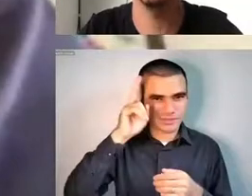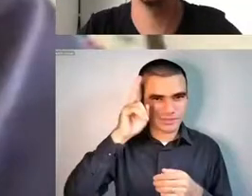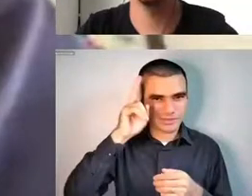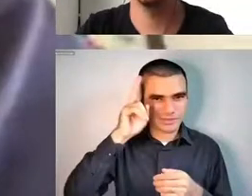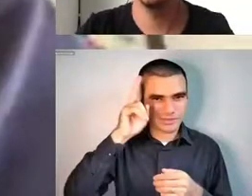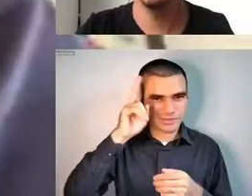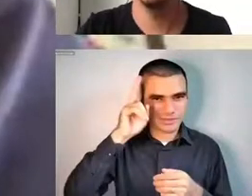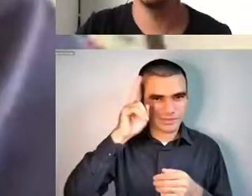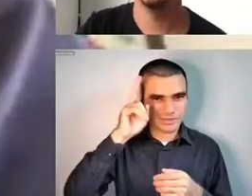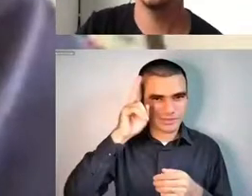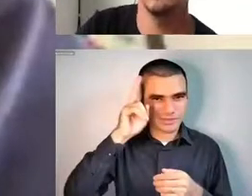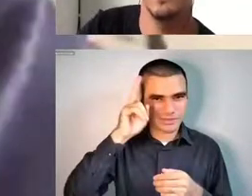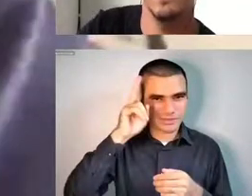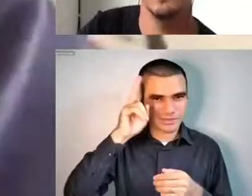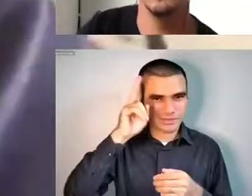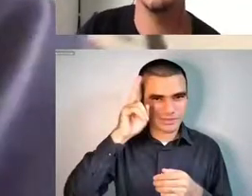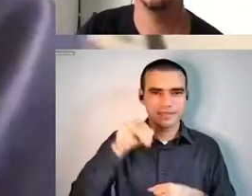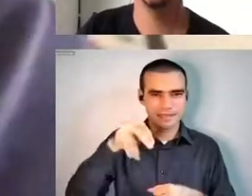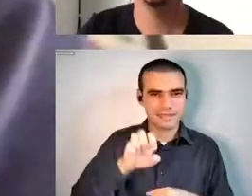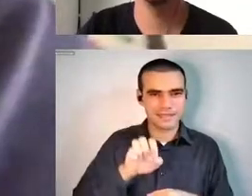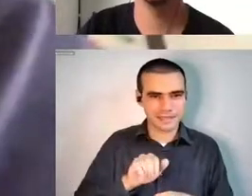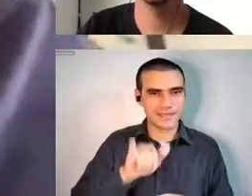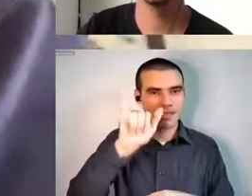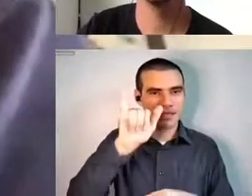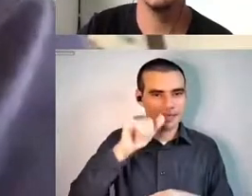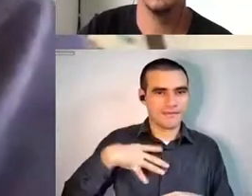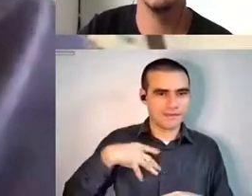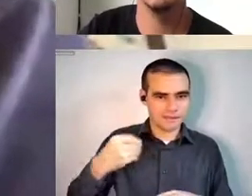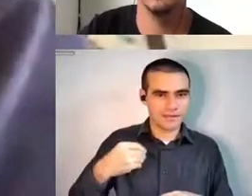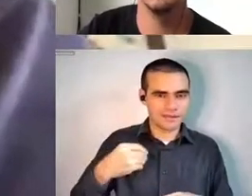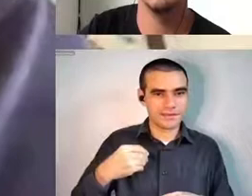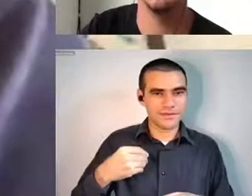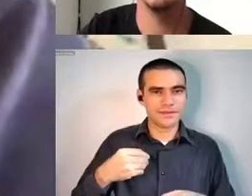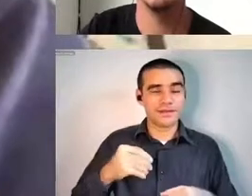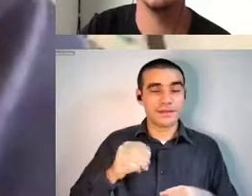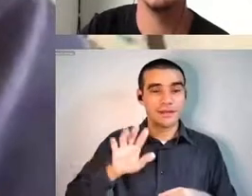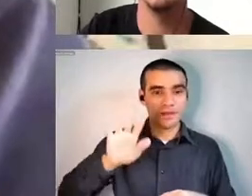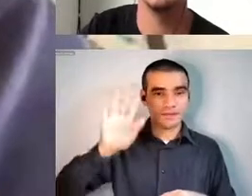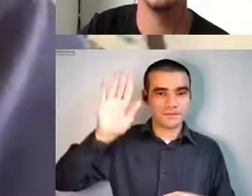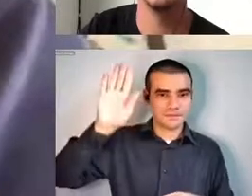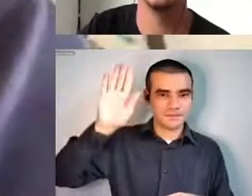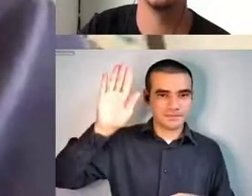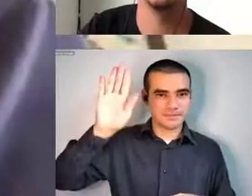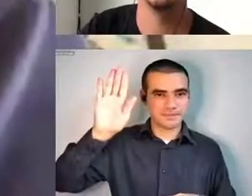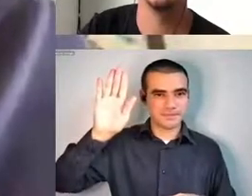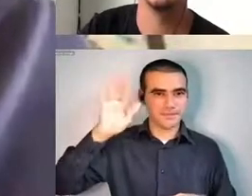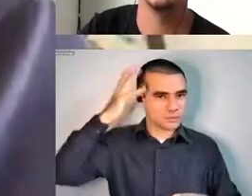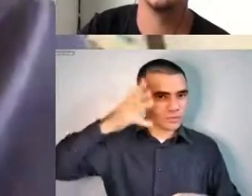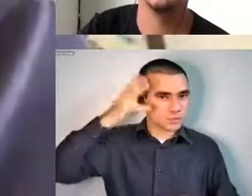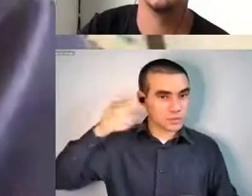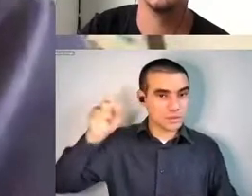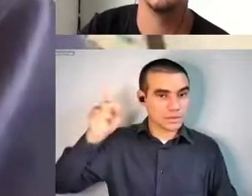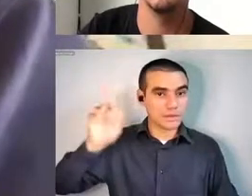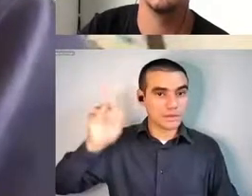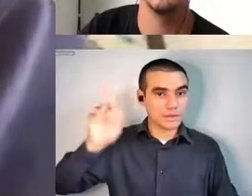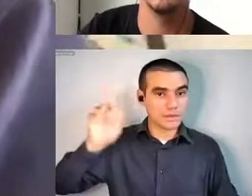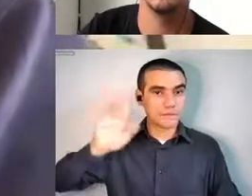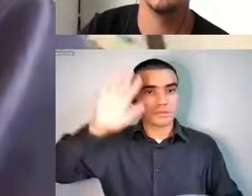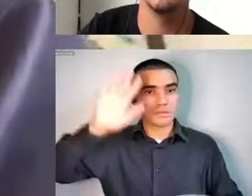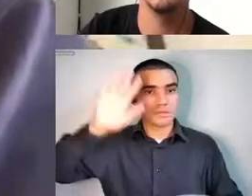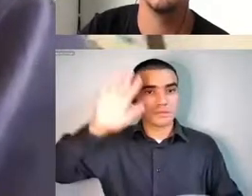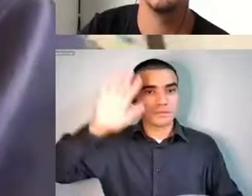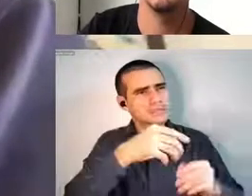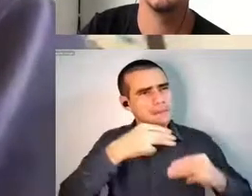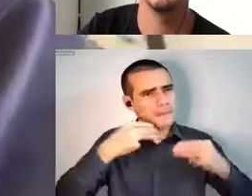Minister Sarney Filho from the environment. He was giving a lecture, and I raised my hand and I said, "Minister, you were really